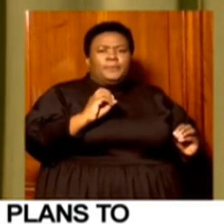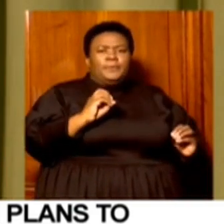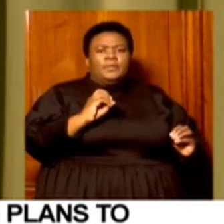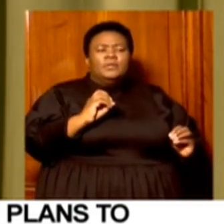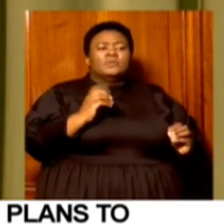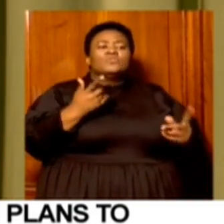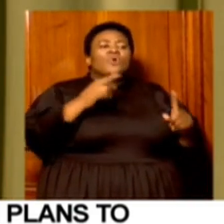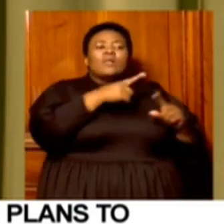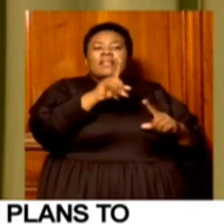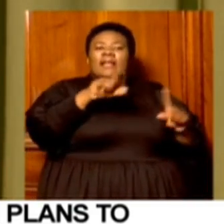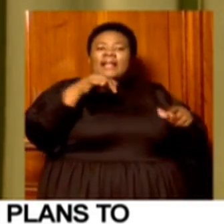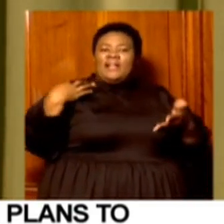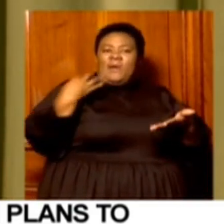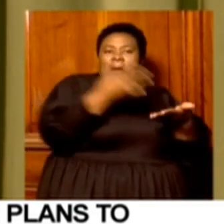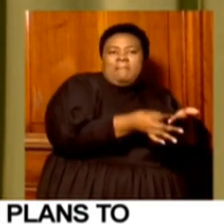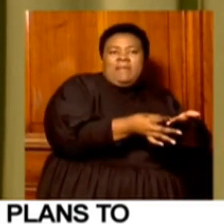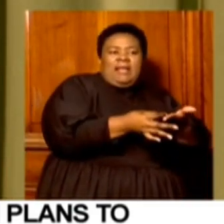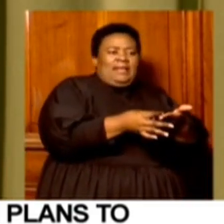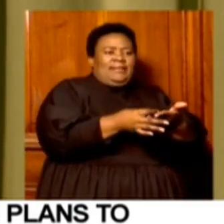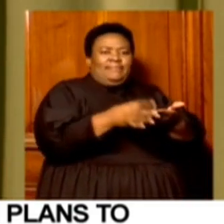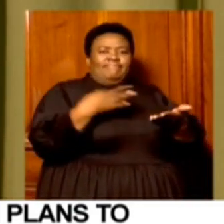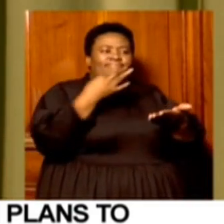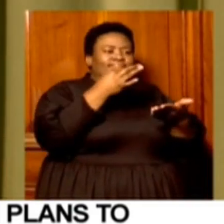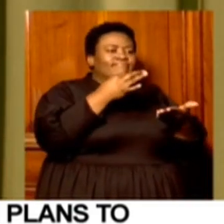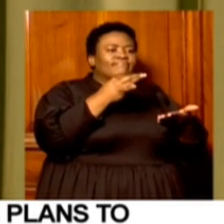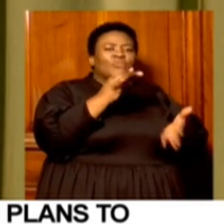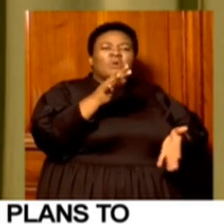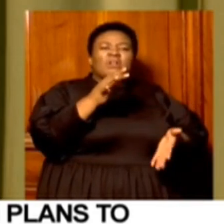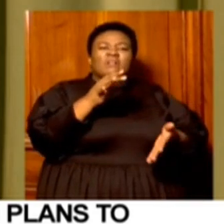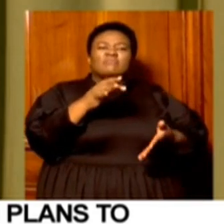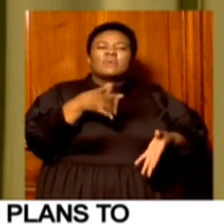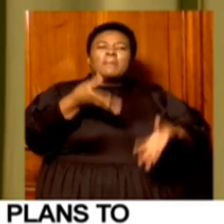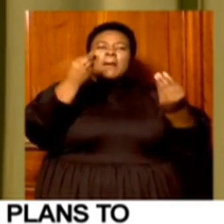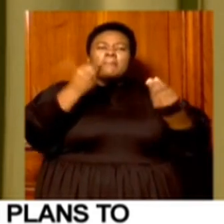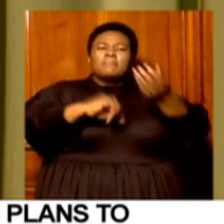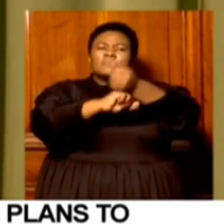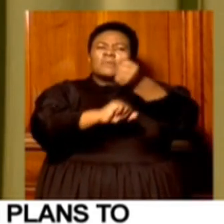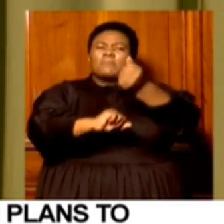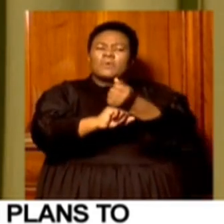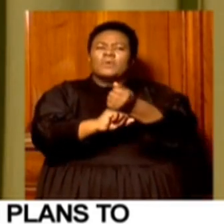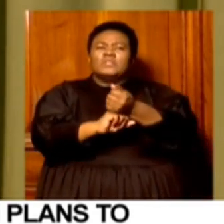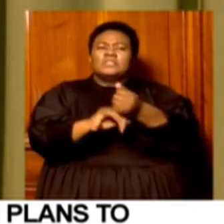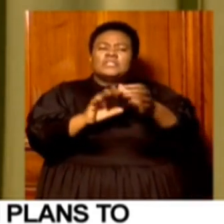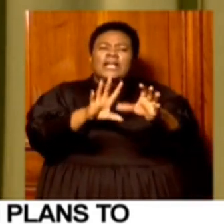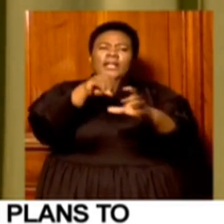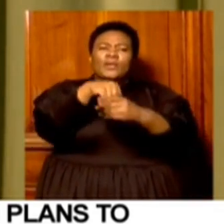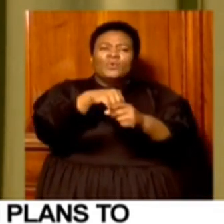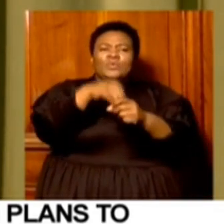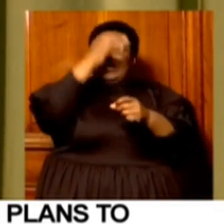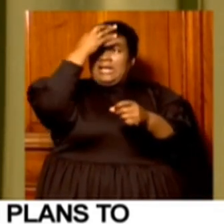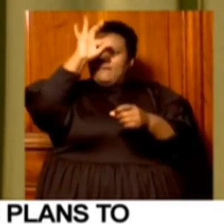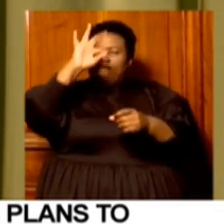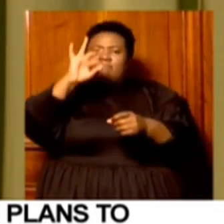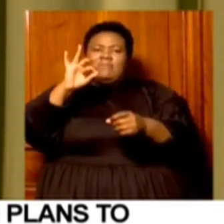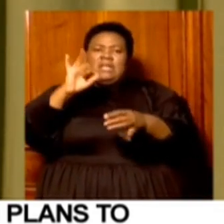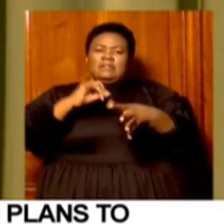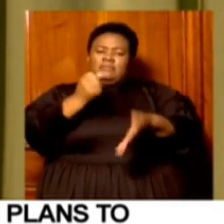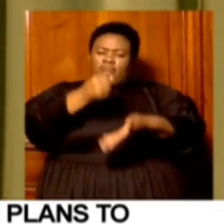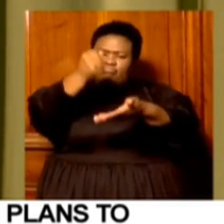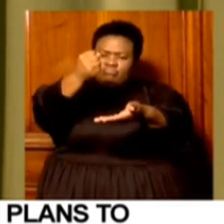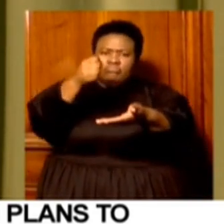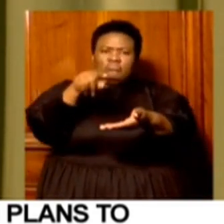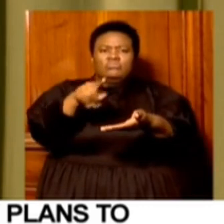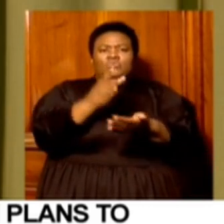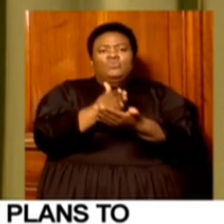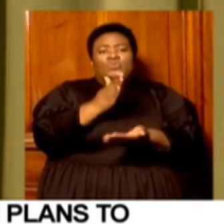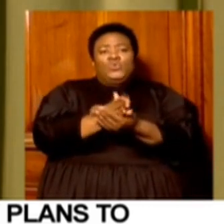able to get a relief, including state support funding to get them